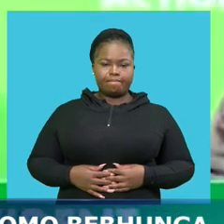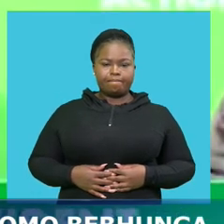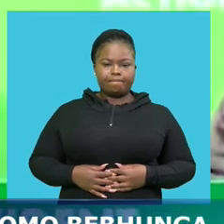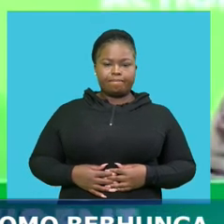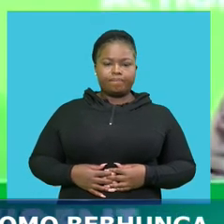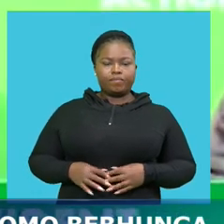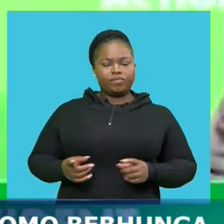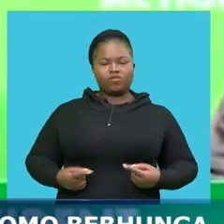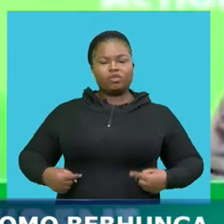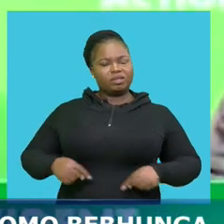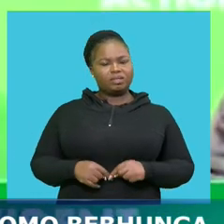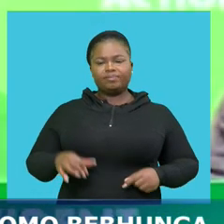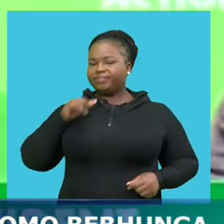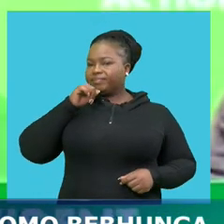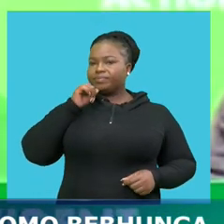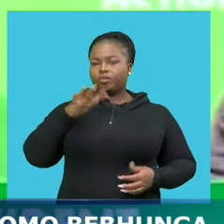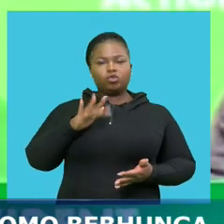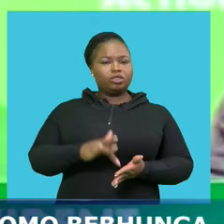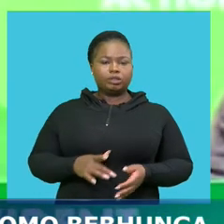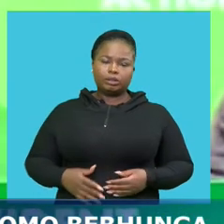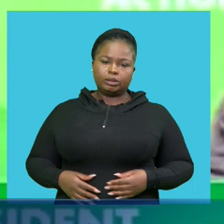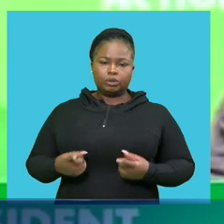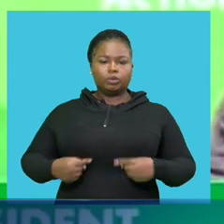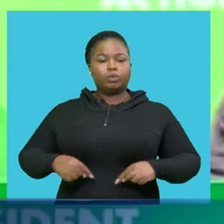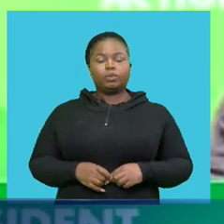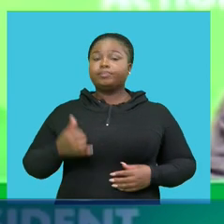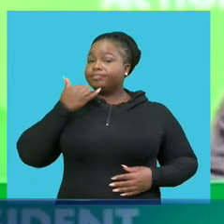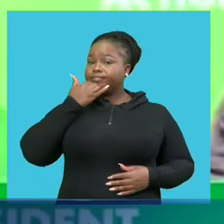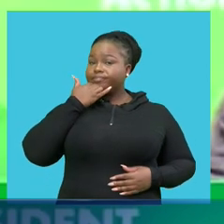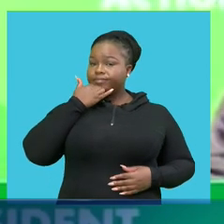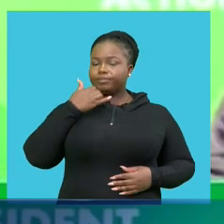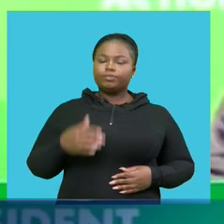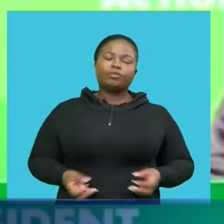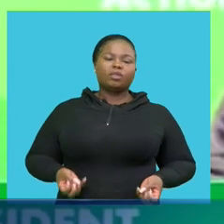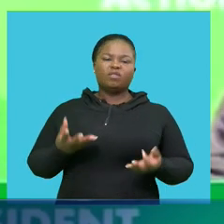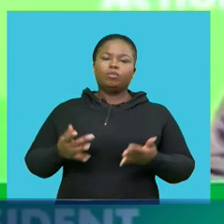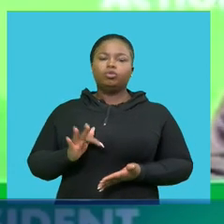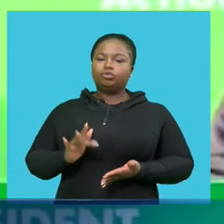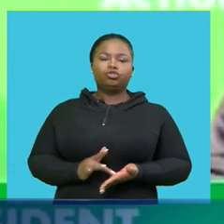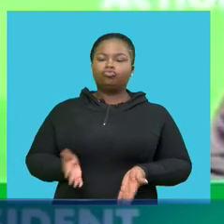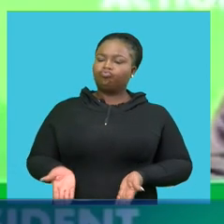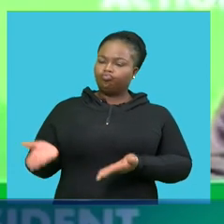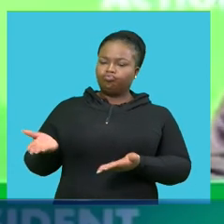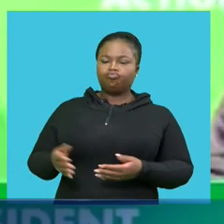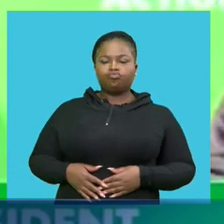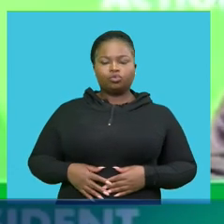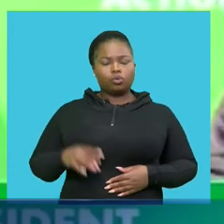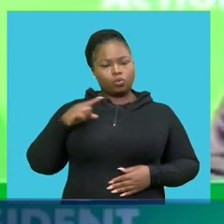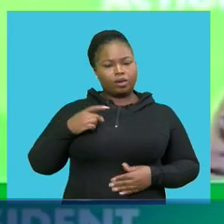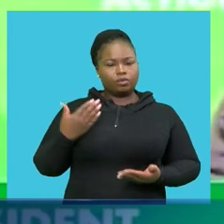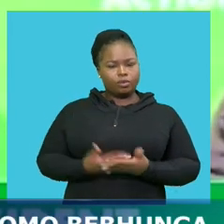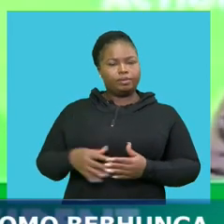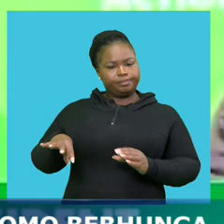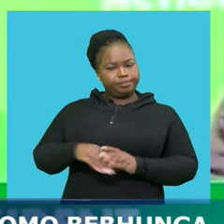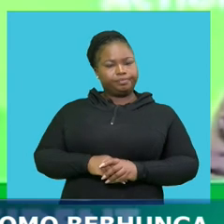For us it's not about position. We are happy to really give you some of the positions so that you can